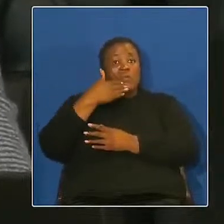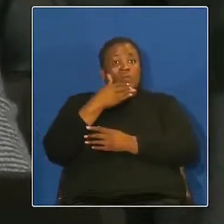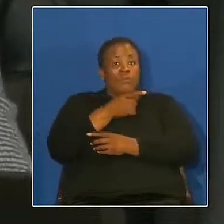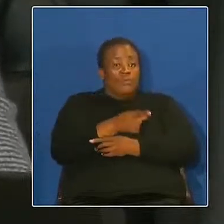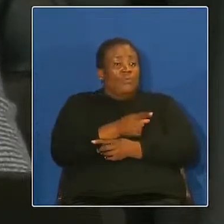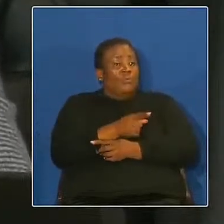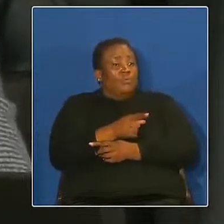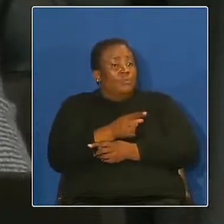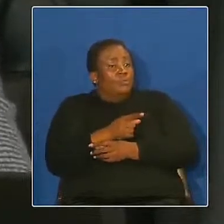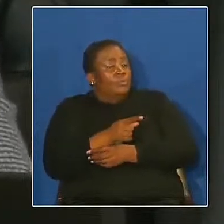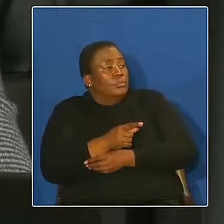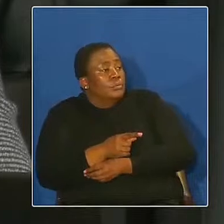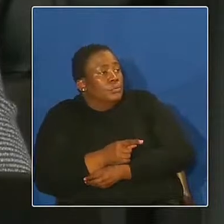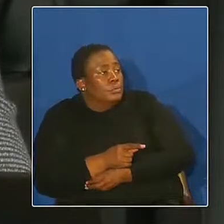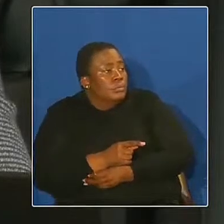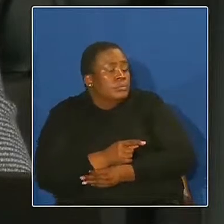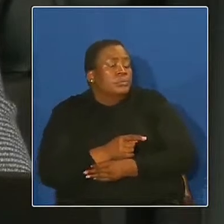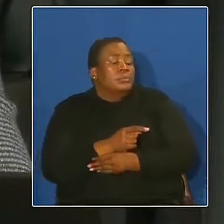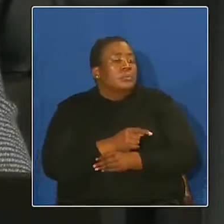case against you?